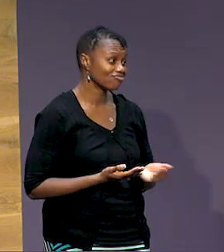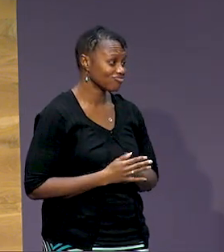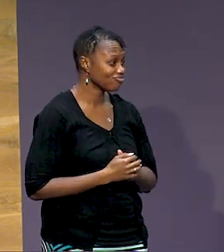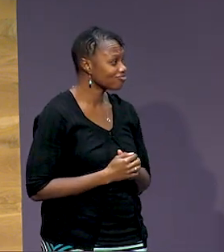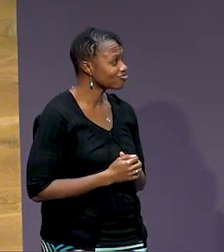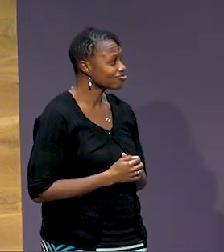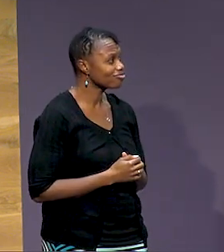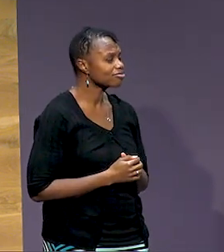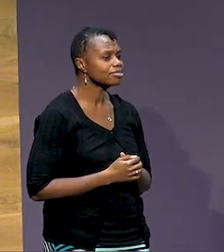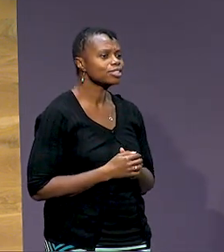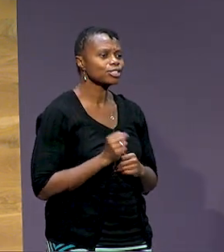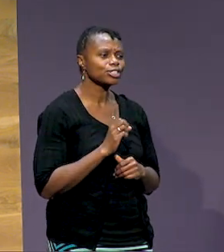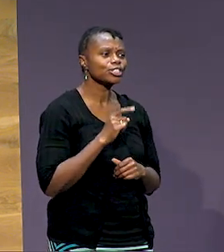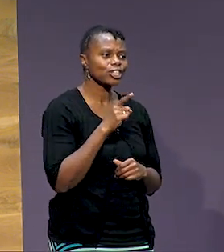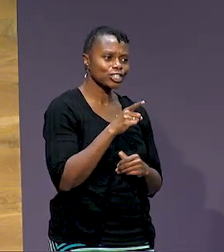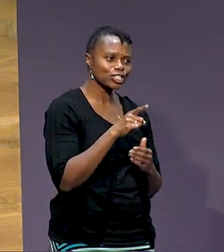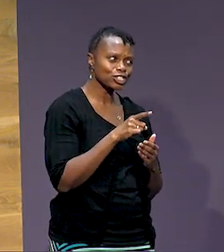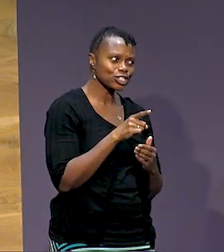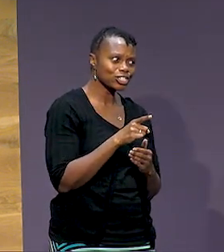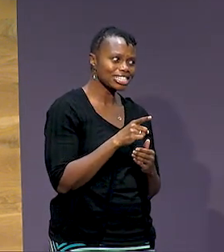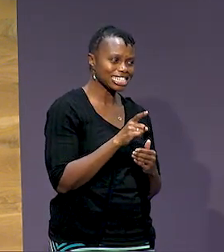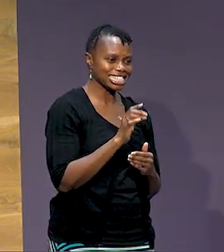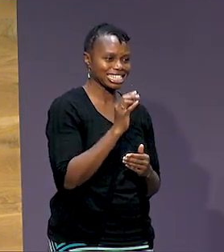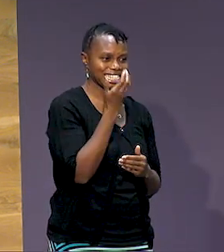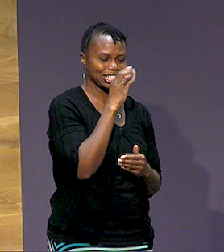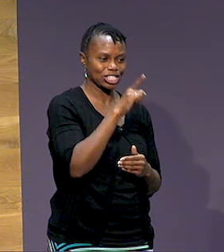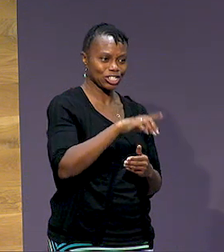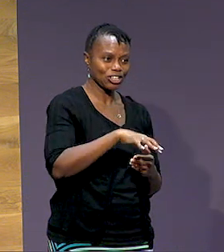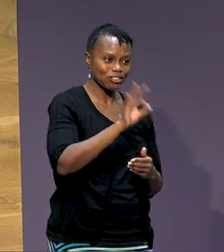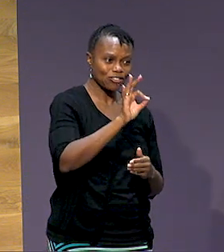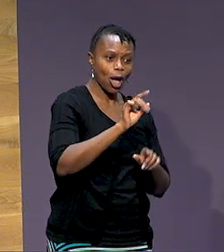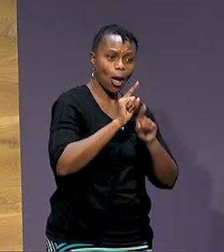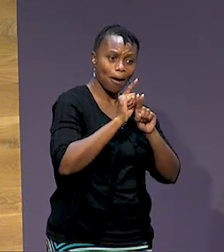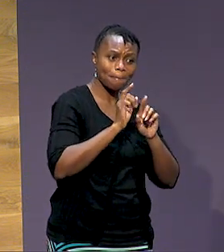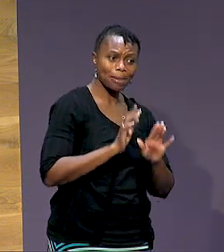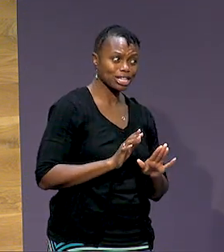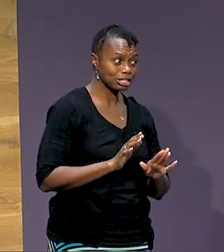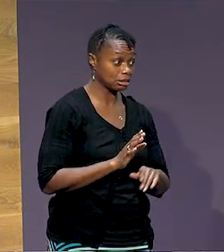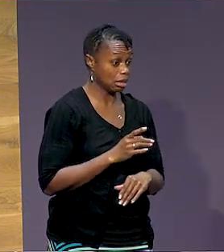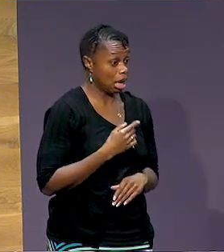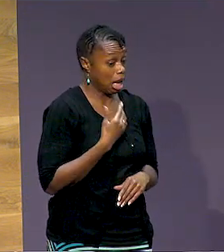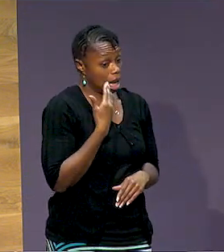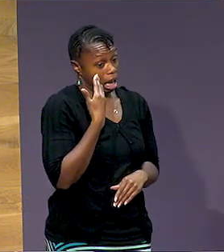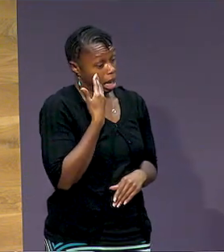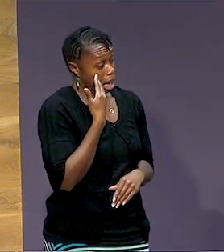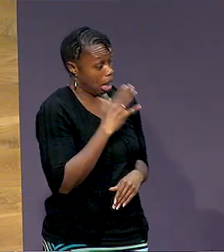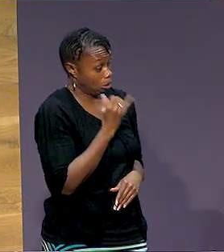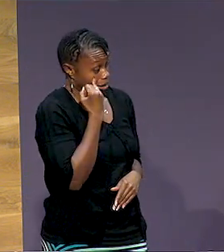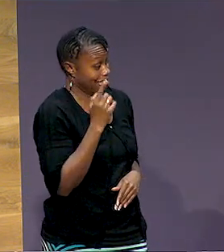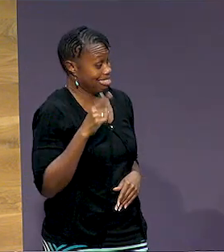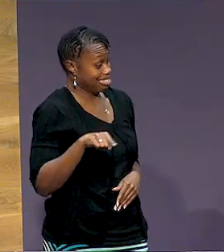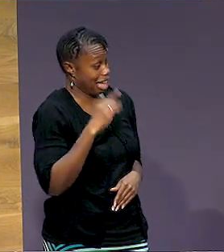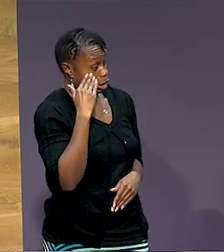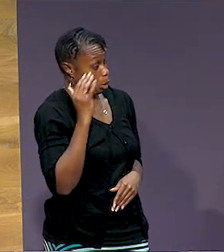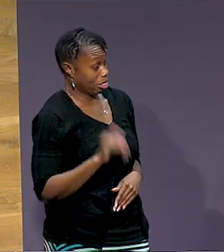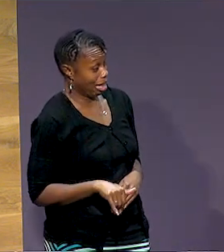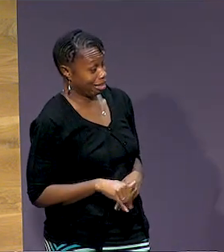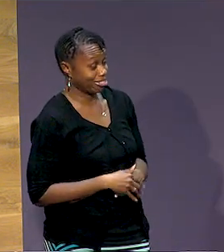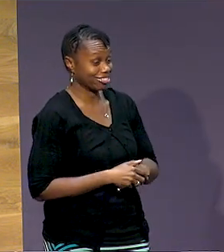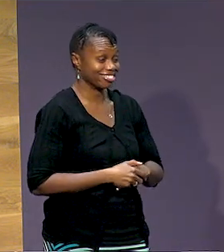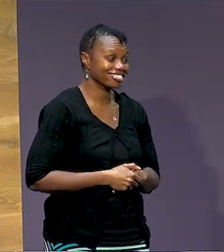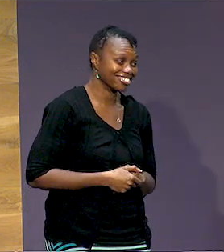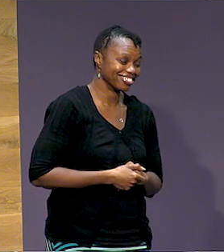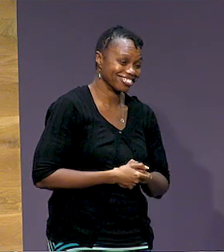little like you've gone and found your own mentors. Right. Yeah, I don't know if they know that, but yeah.